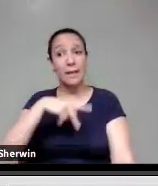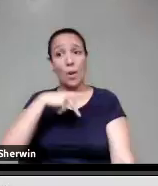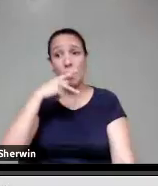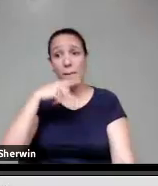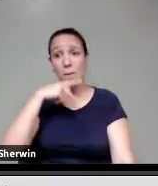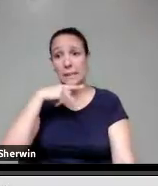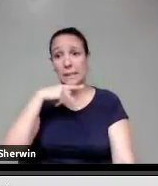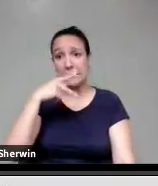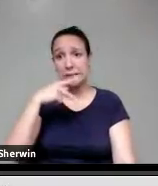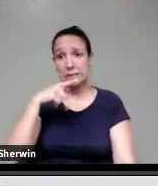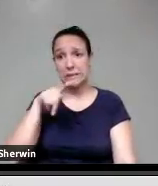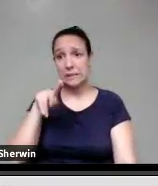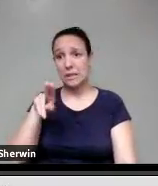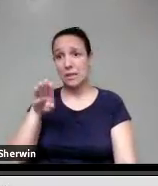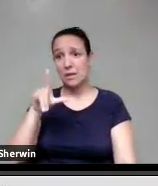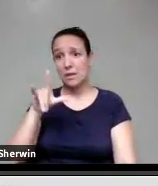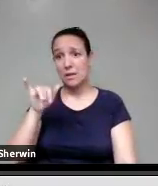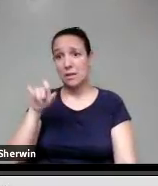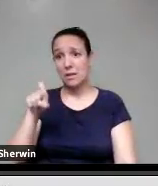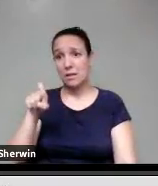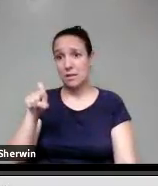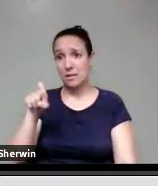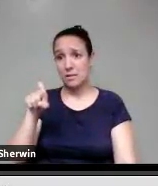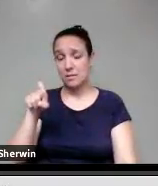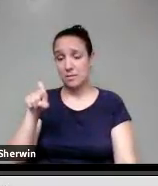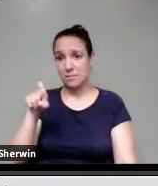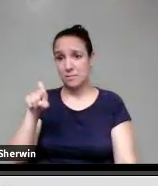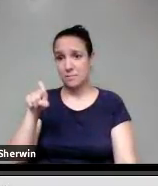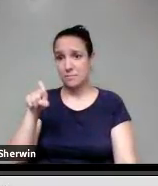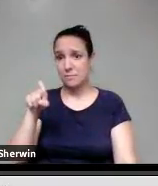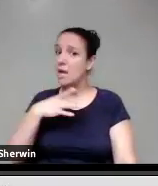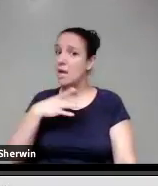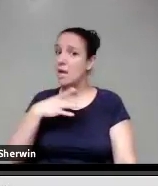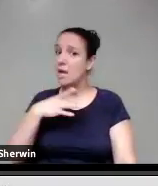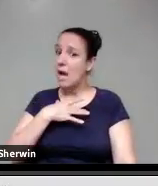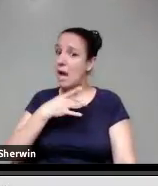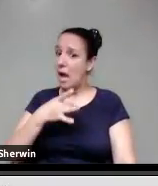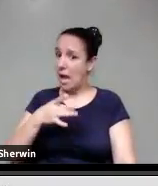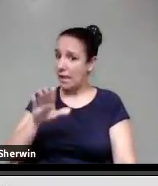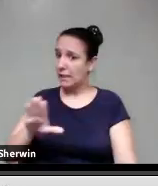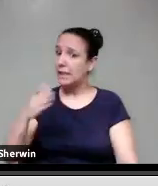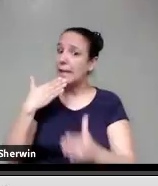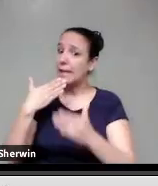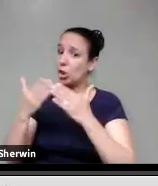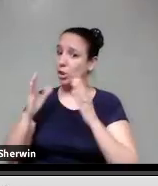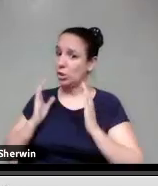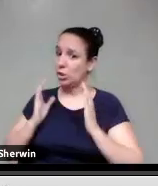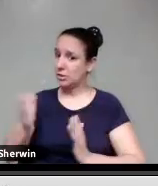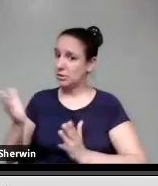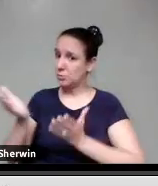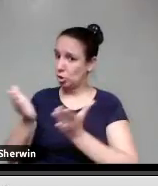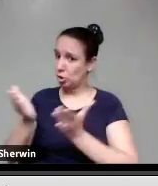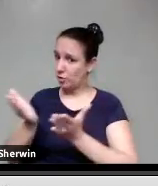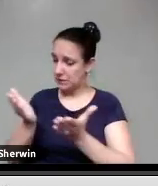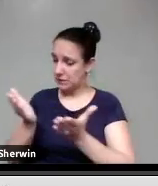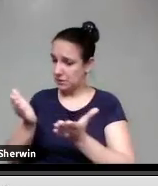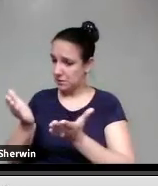service, but I don't feel a personal connection there. I like their good customer service and that they're friendly and courteous